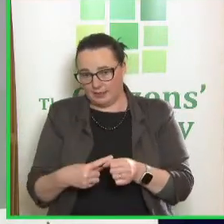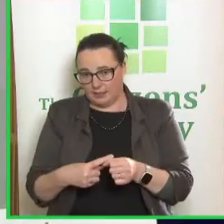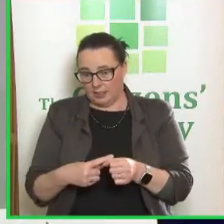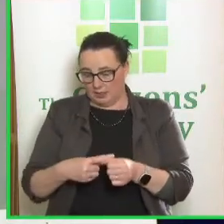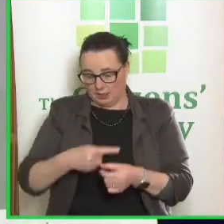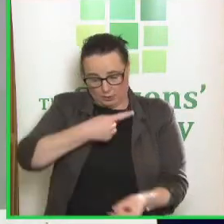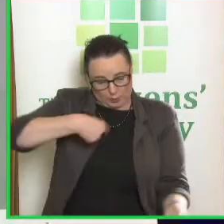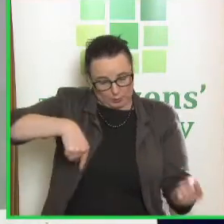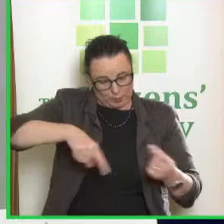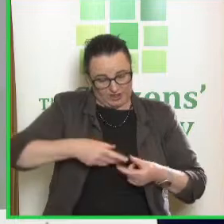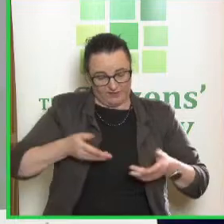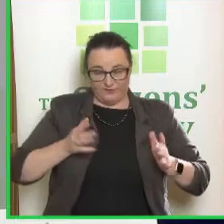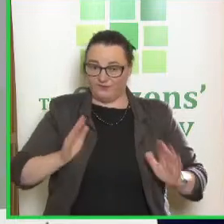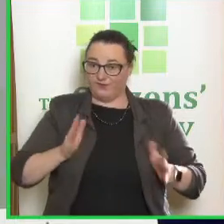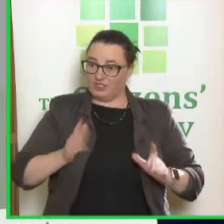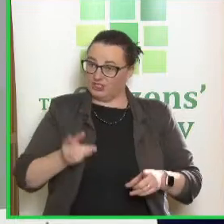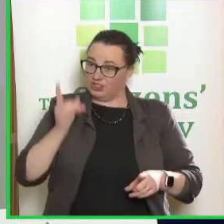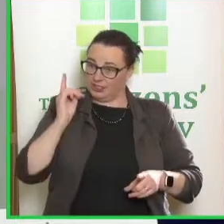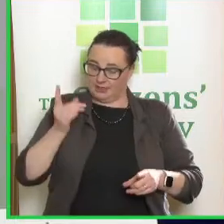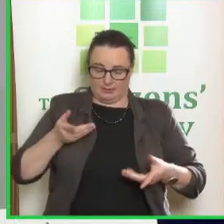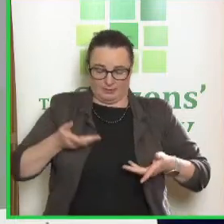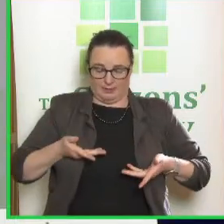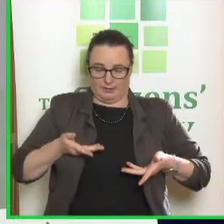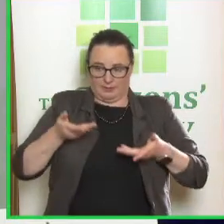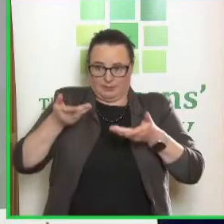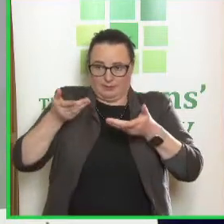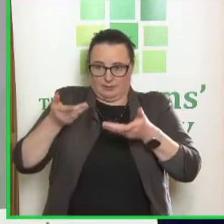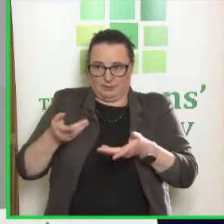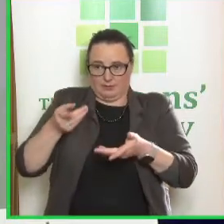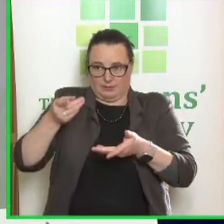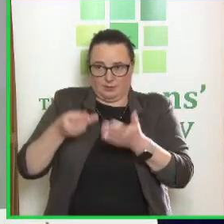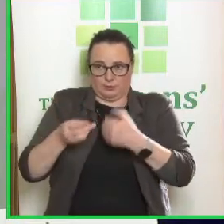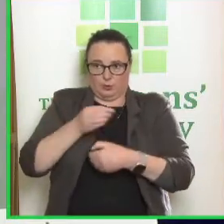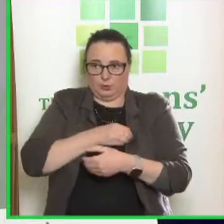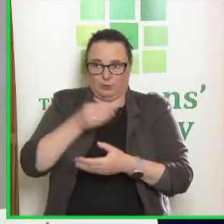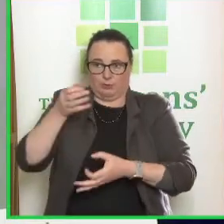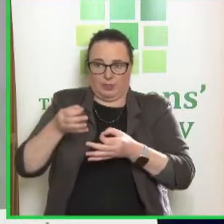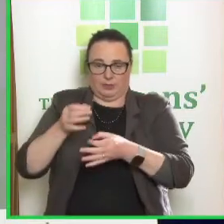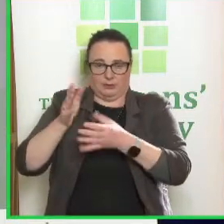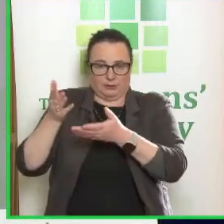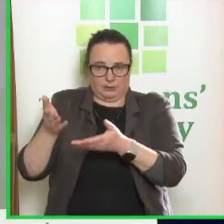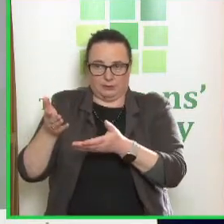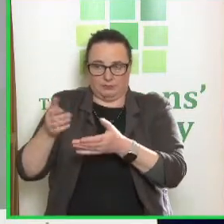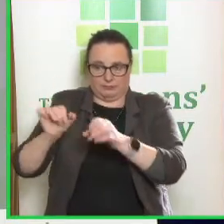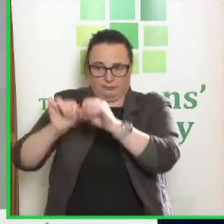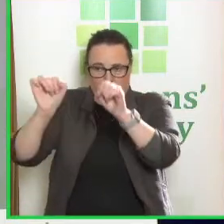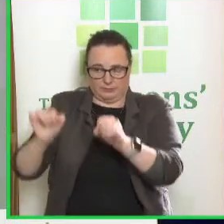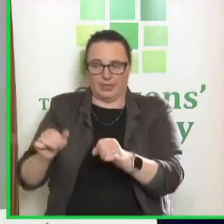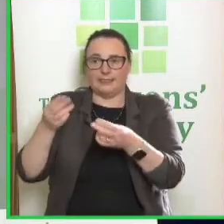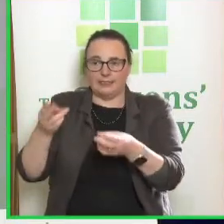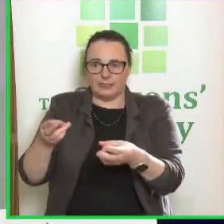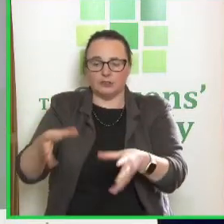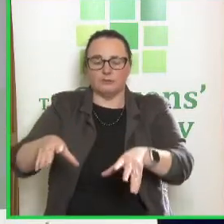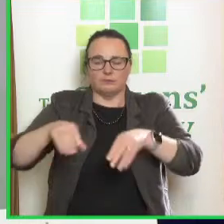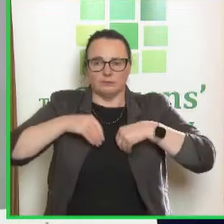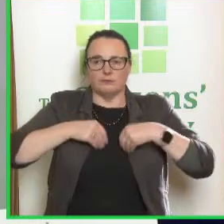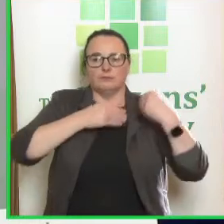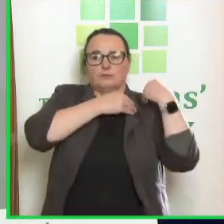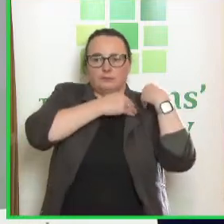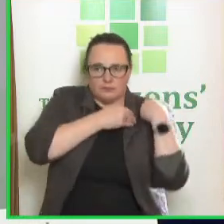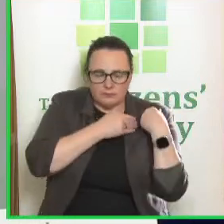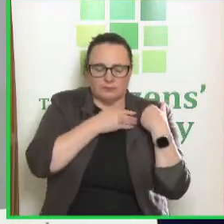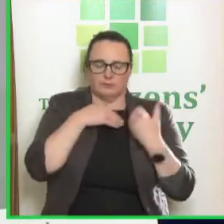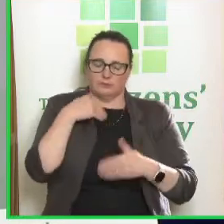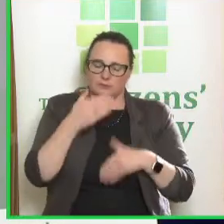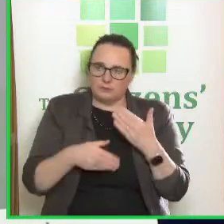work. This is over to the political system now. They need to take ownership of it, they need to embrace it. We need to have a sense of conviction,